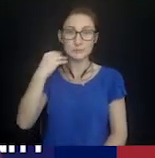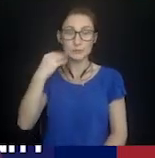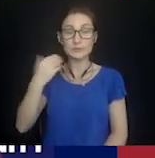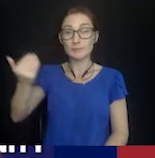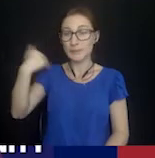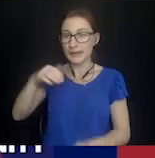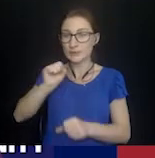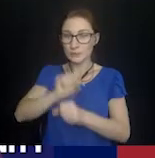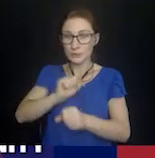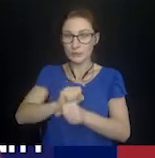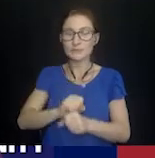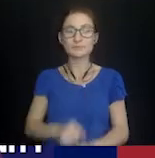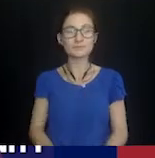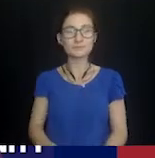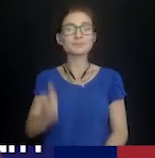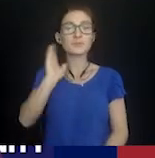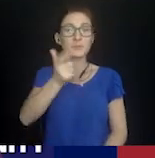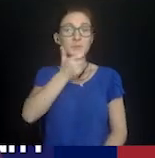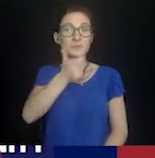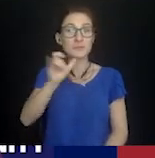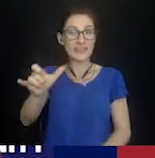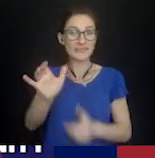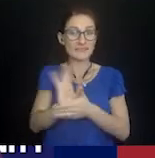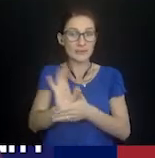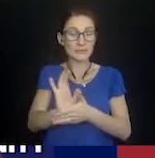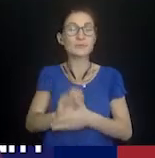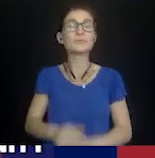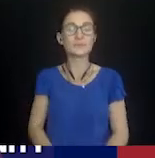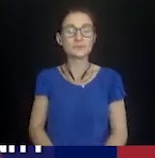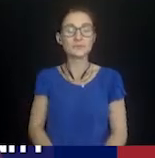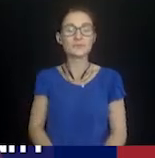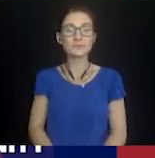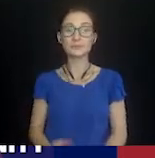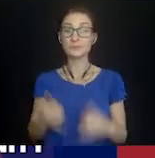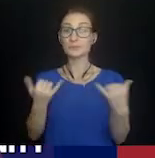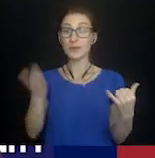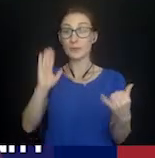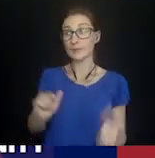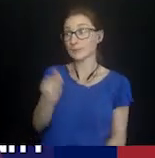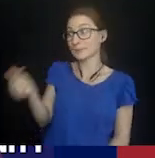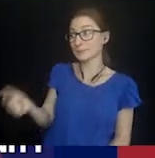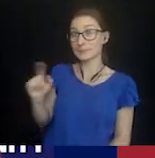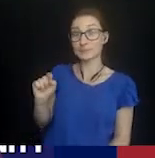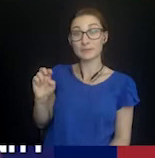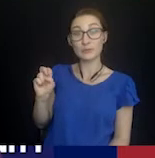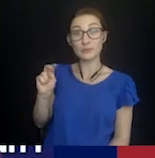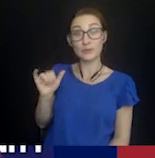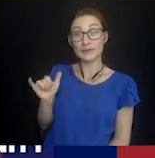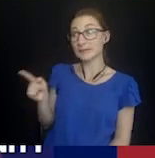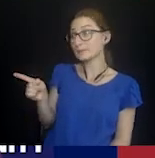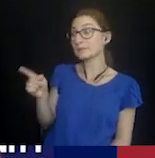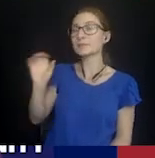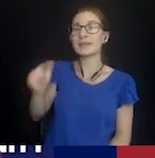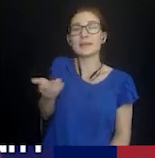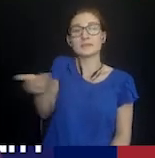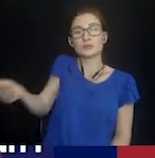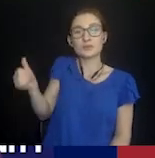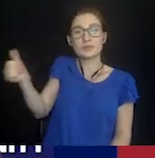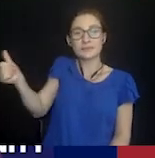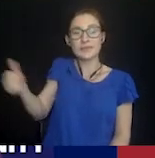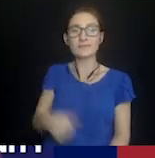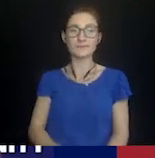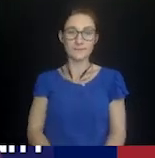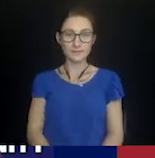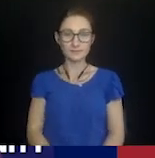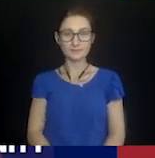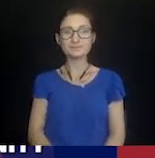what you're going to see in the video as soon as Tony and I finish. And right now I'm going to turn it over to Tony to let him finish